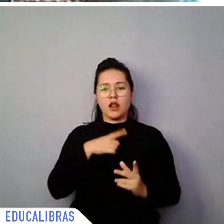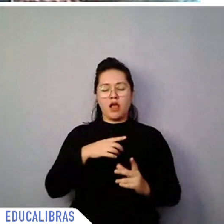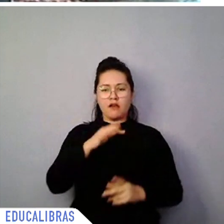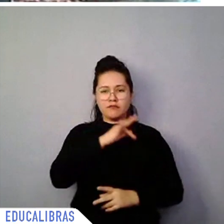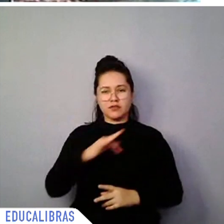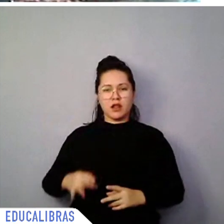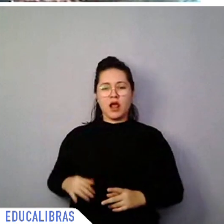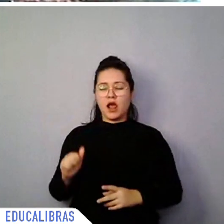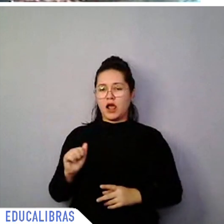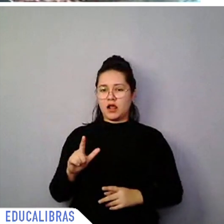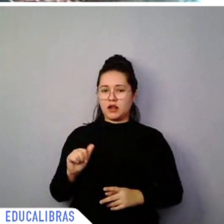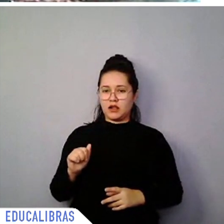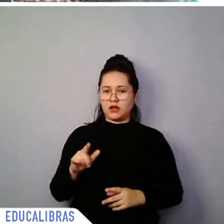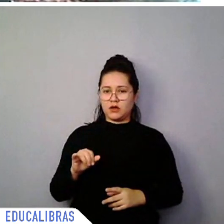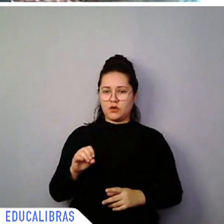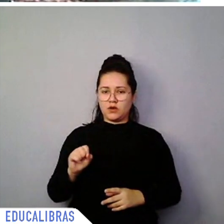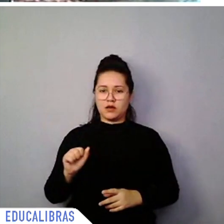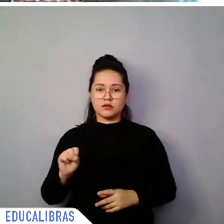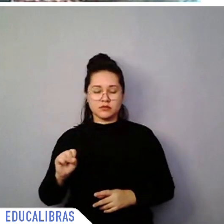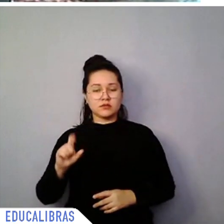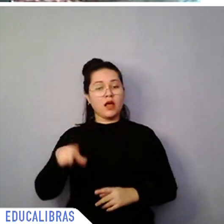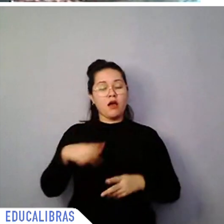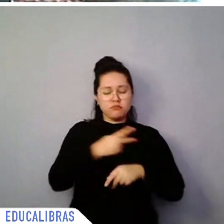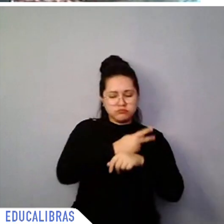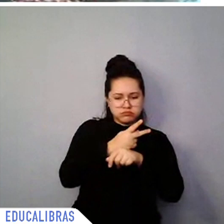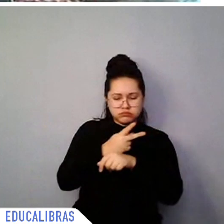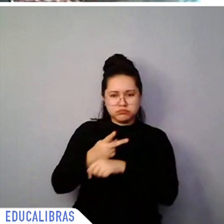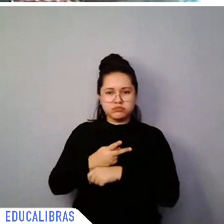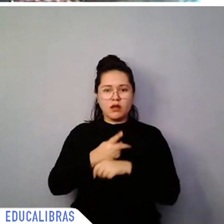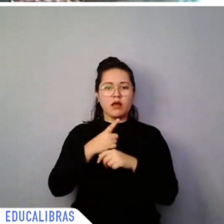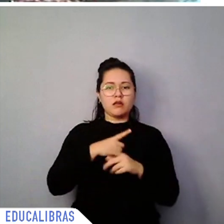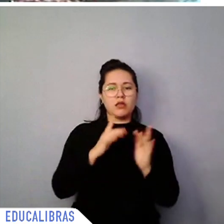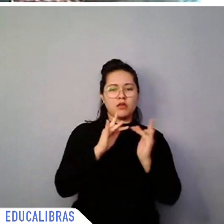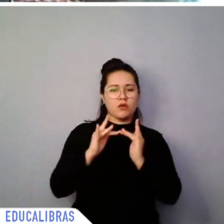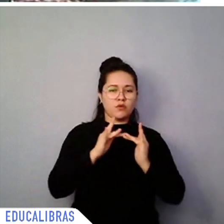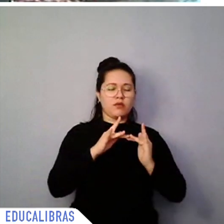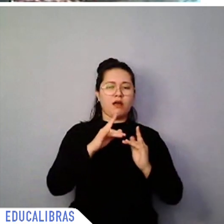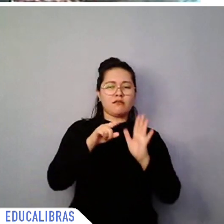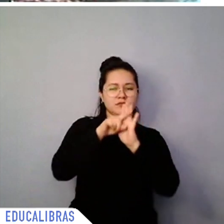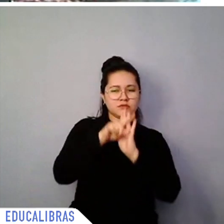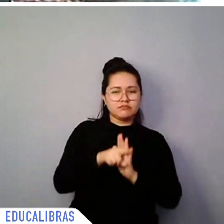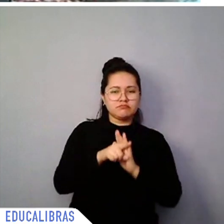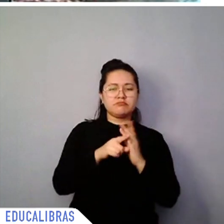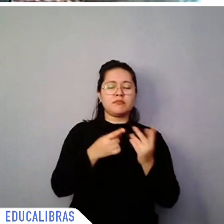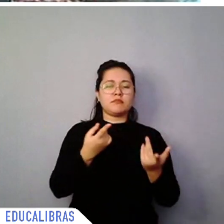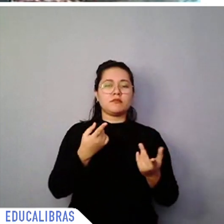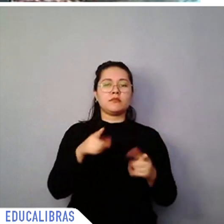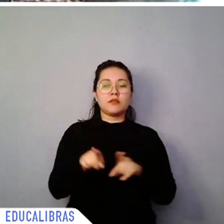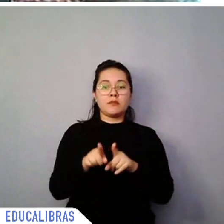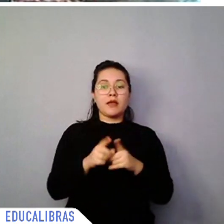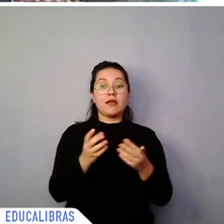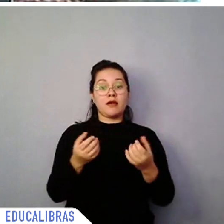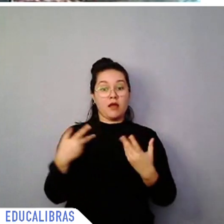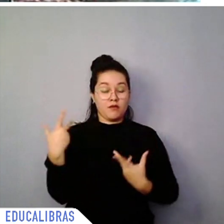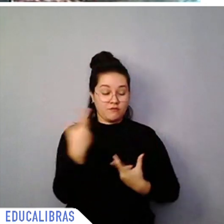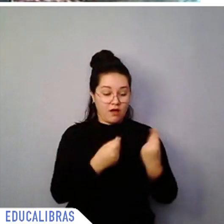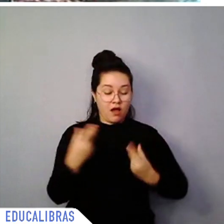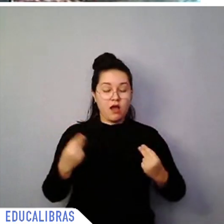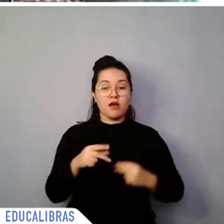And there are some people from the Federal University of Alagoas. They have carried out